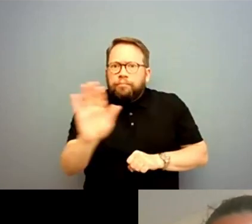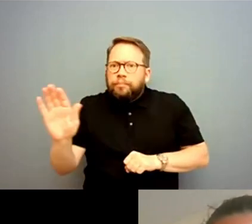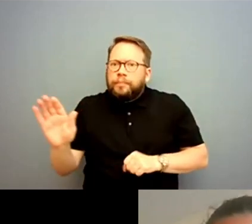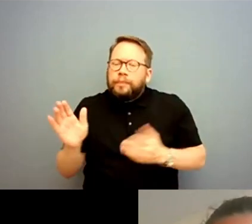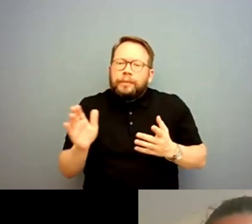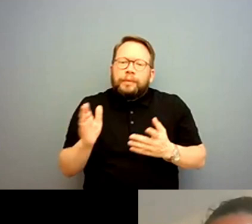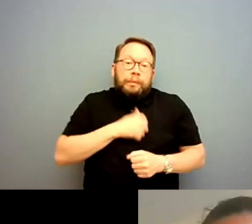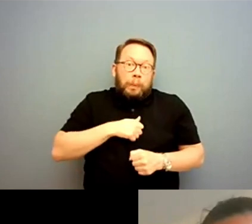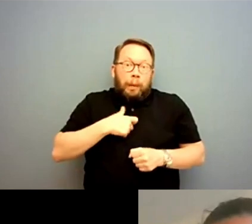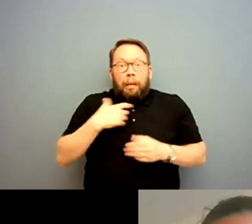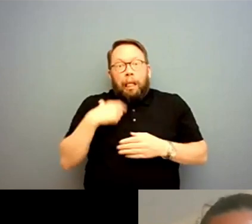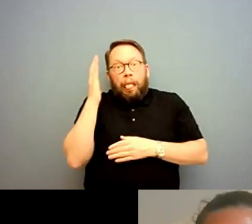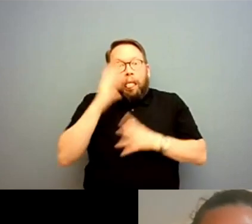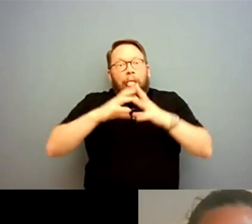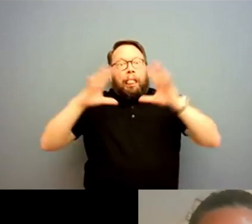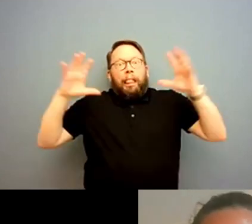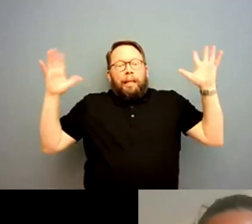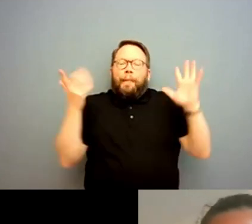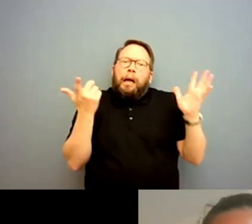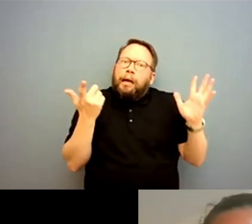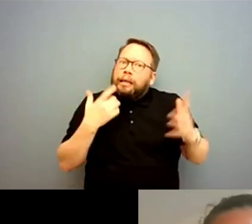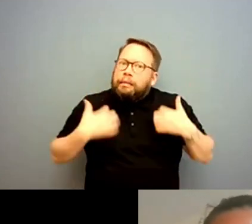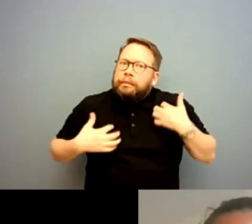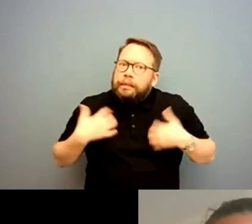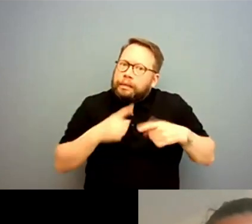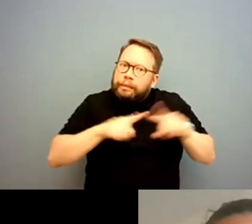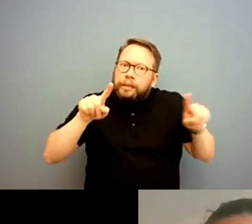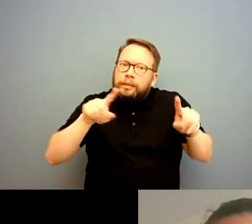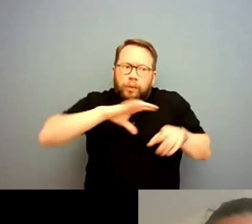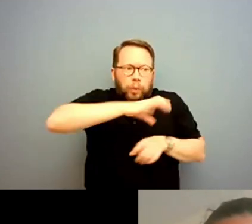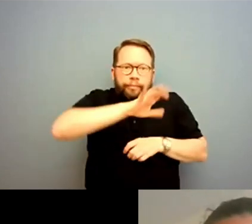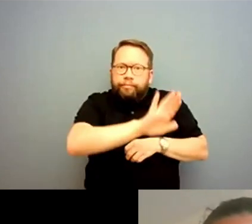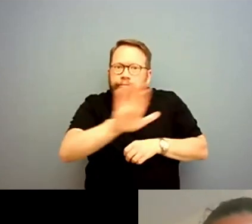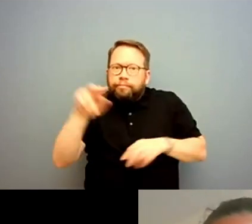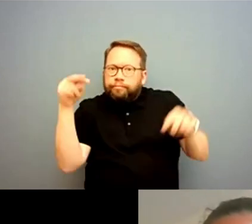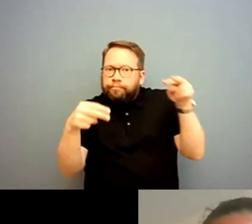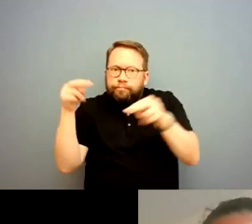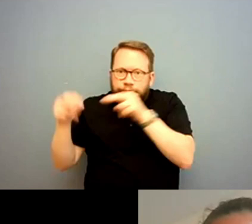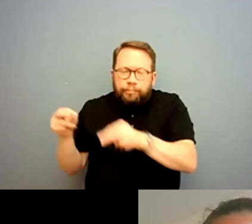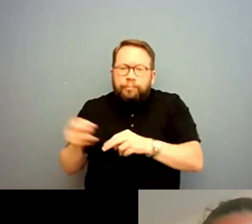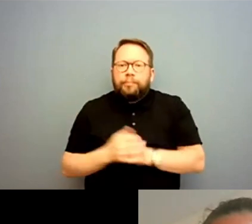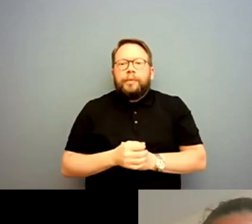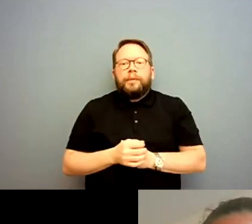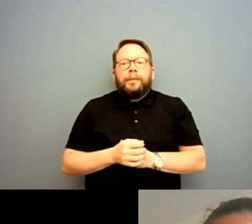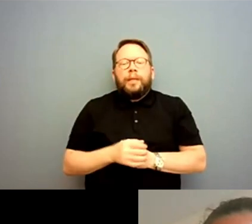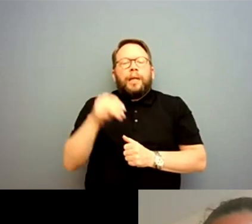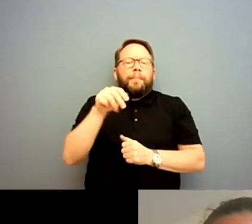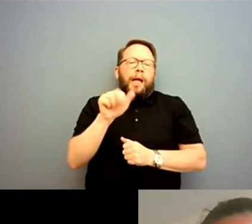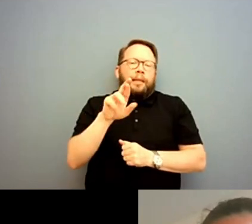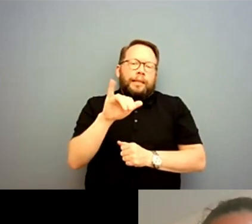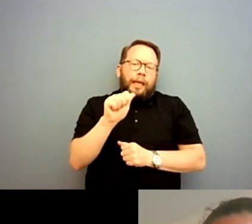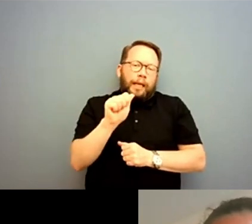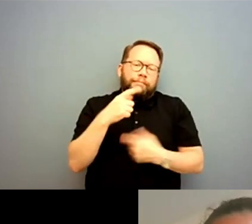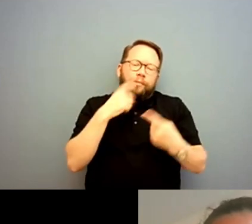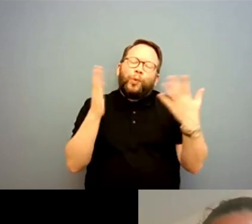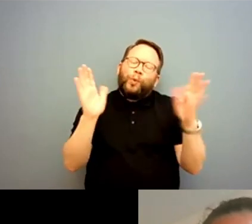Thank you so much for that. And please just take your time. We appreciate your time and your insights so